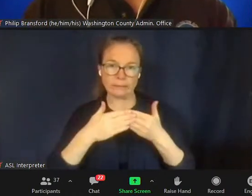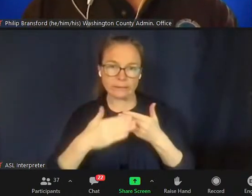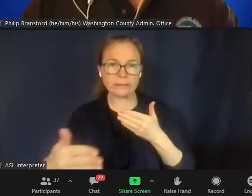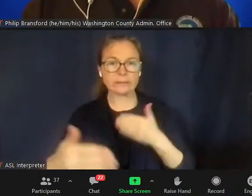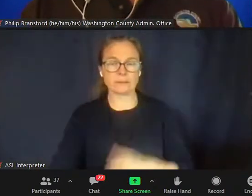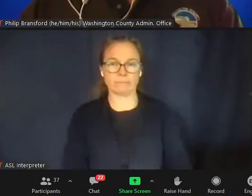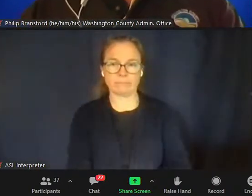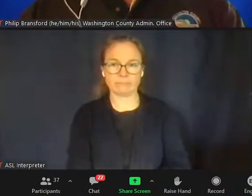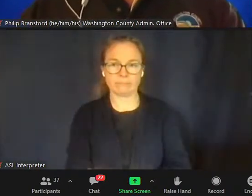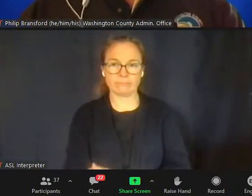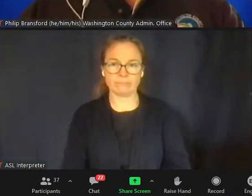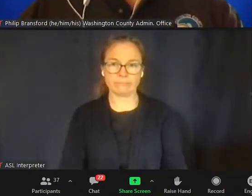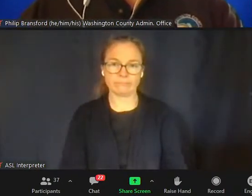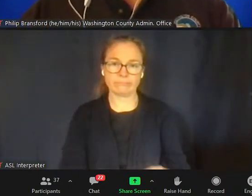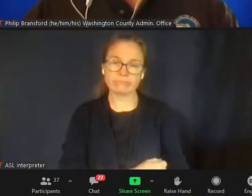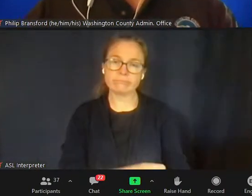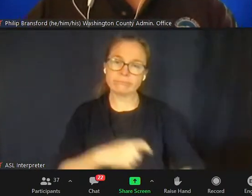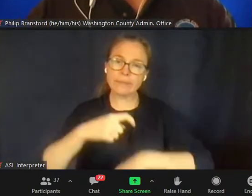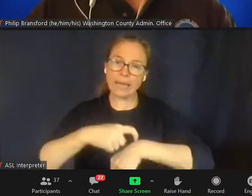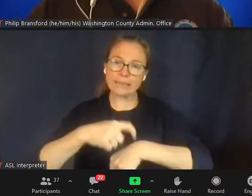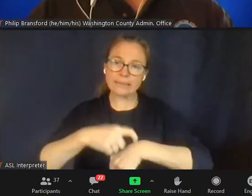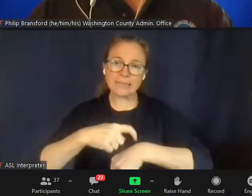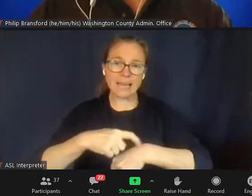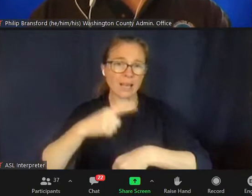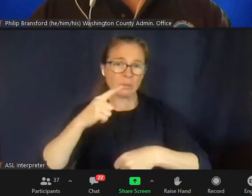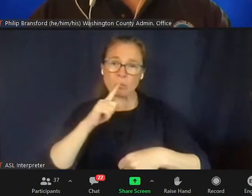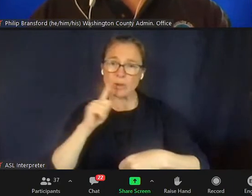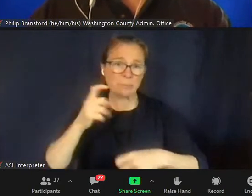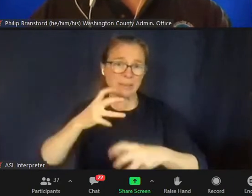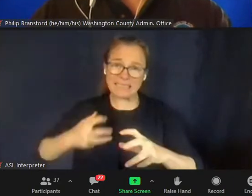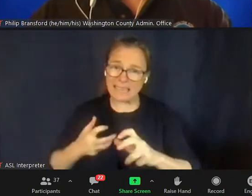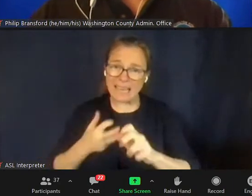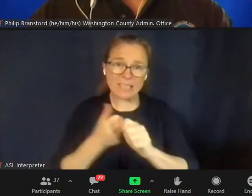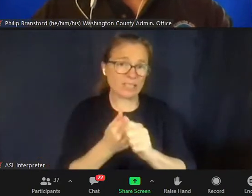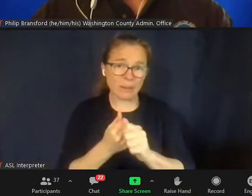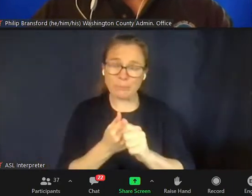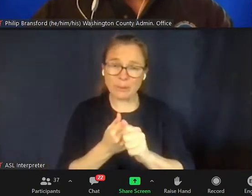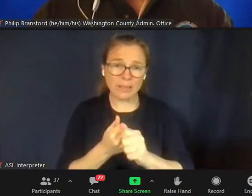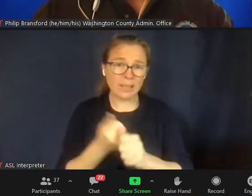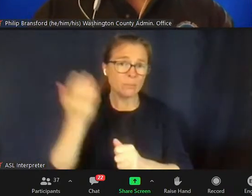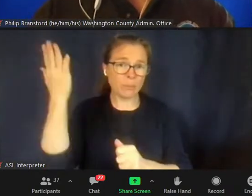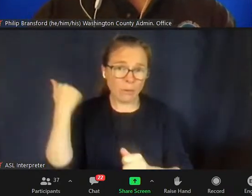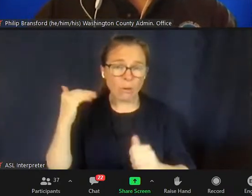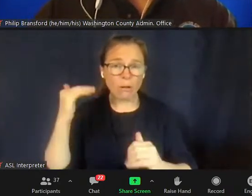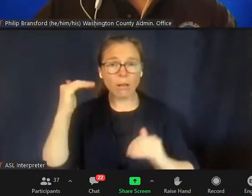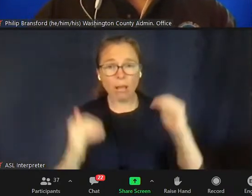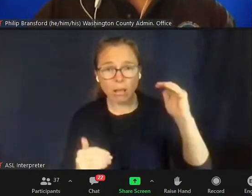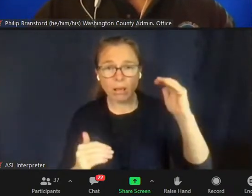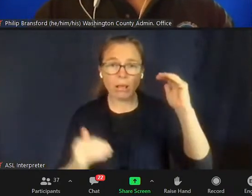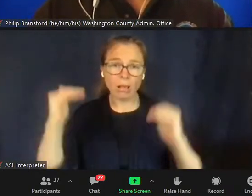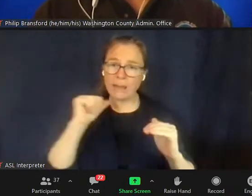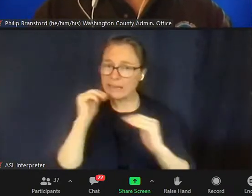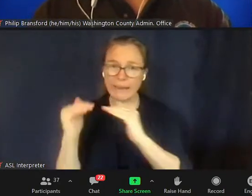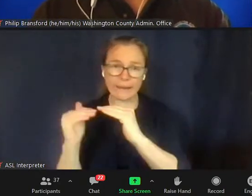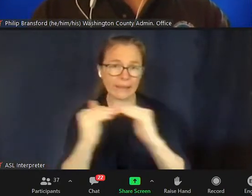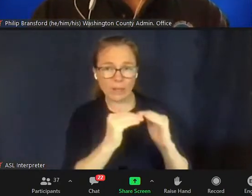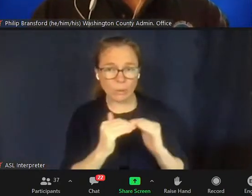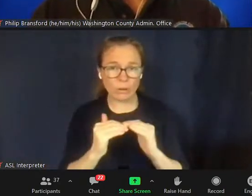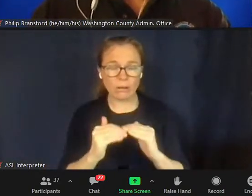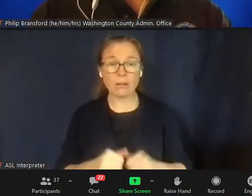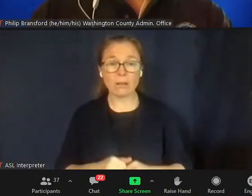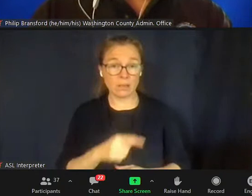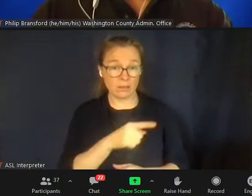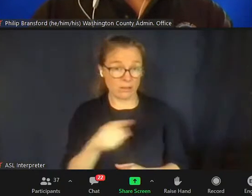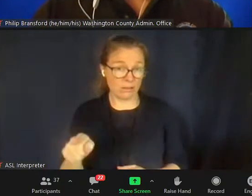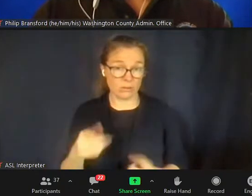over the course of time, make up for lost time, really. For those of our community who may not